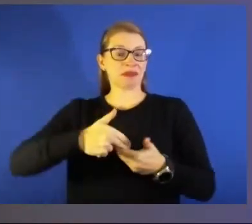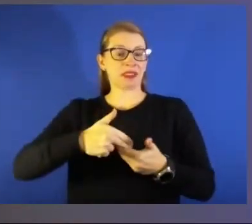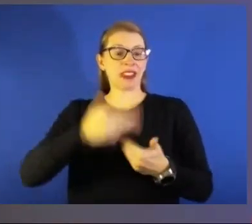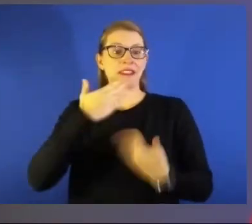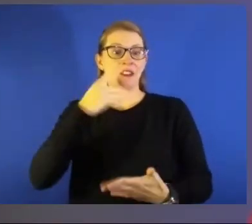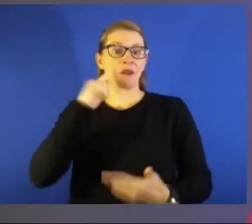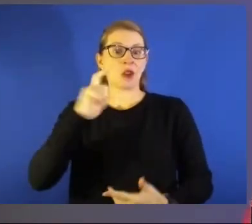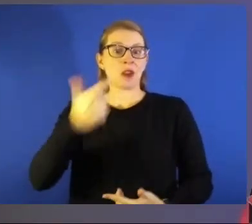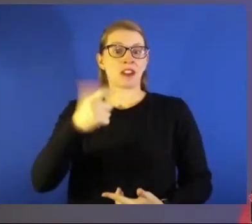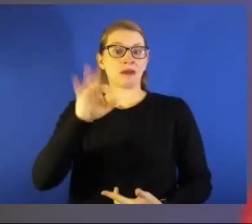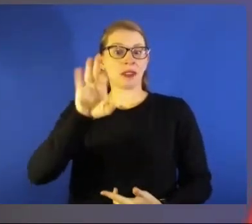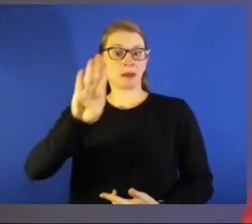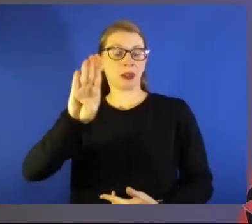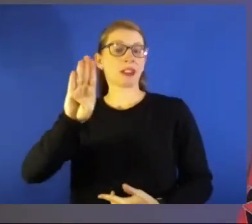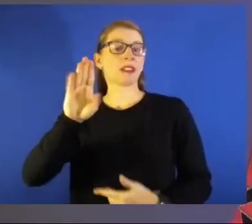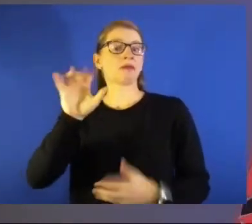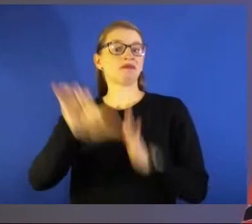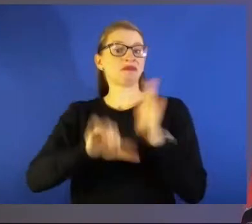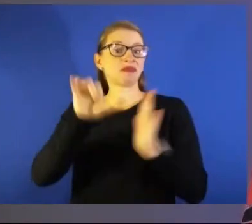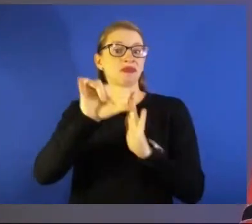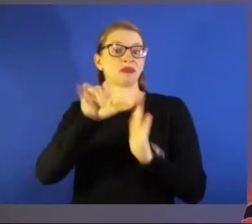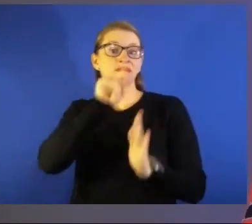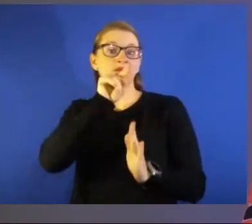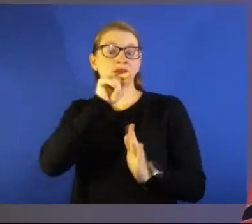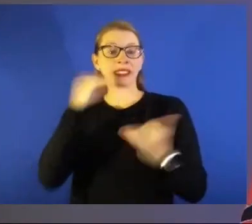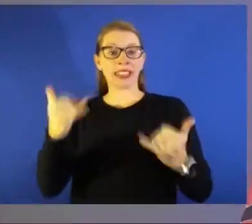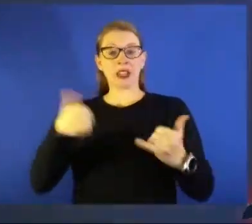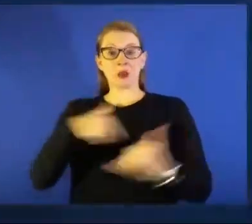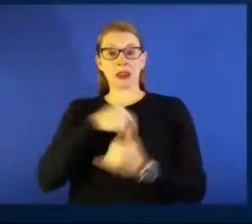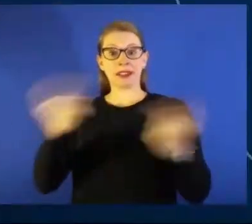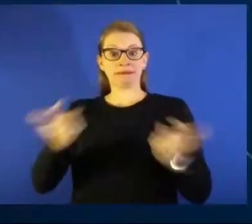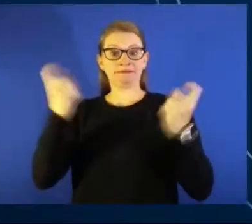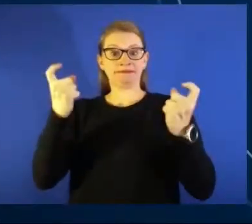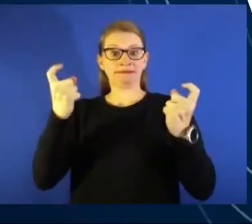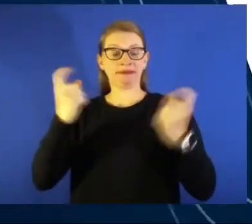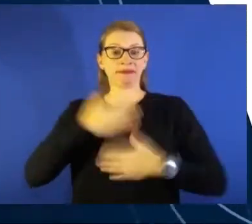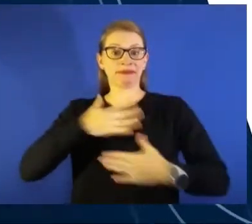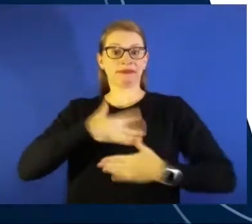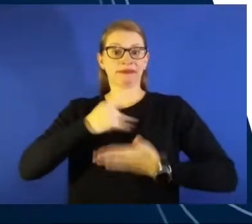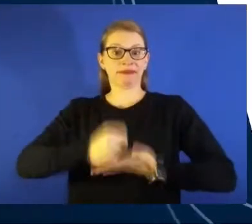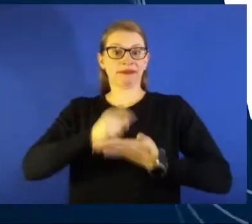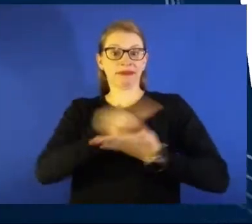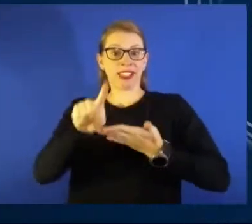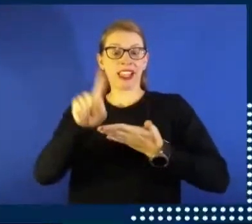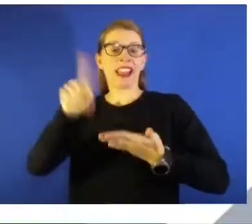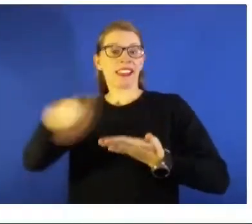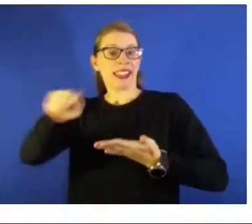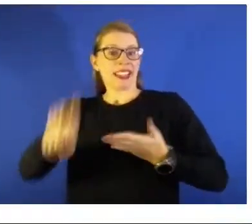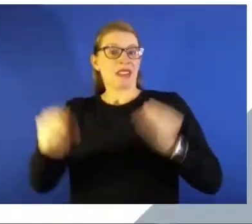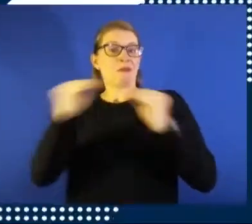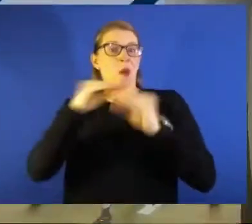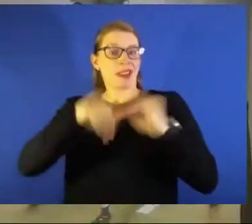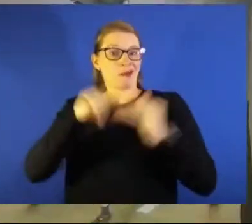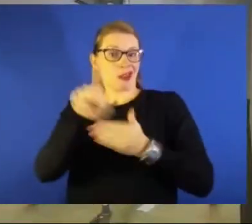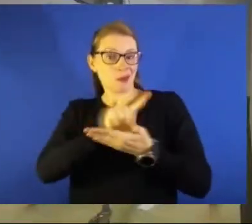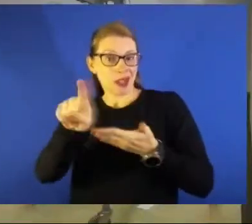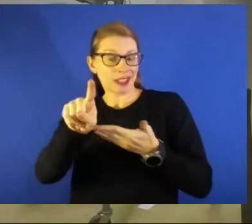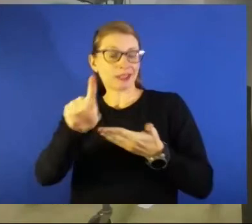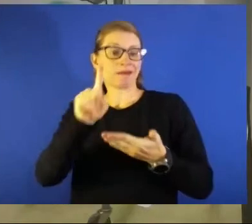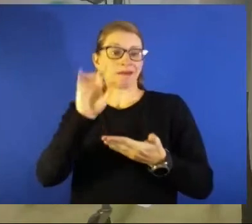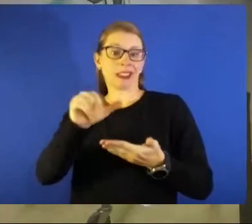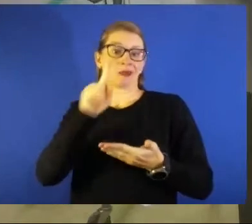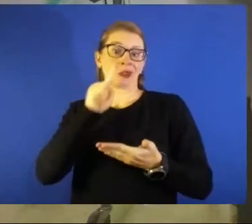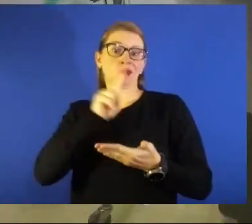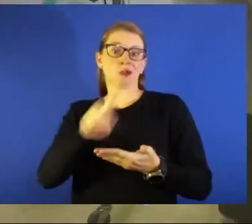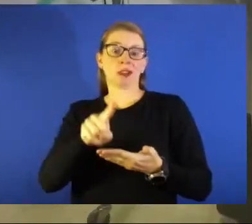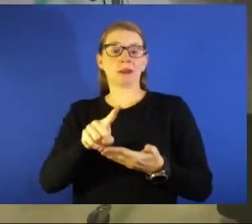we are celebrating Respiratory Therapist Week. They definitely need more than a week, that's for sure. Those who have stood at the front line and the bedside